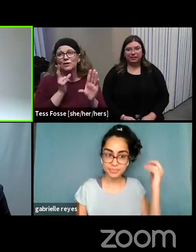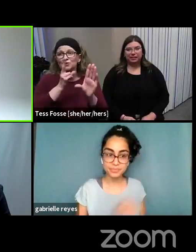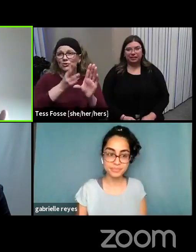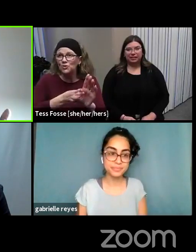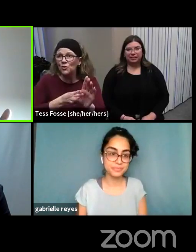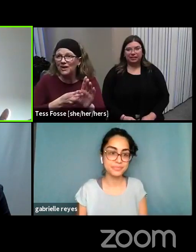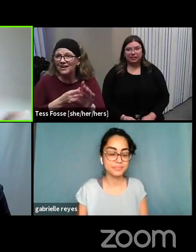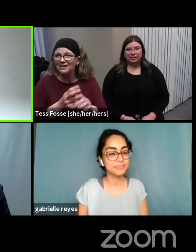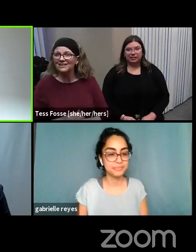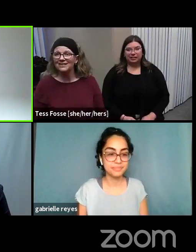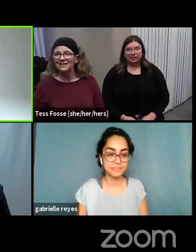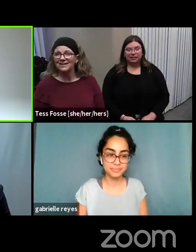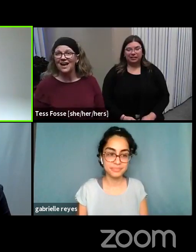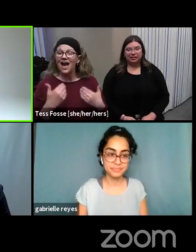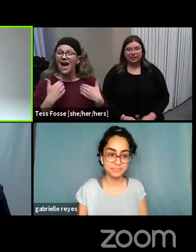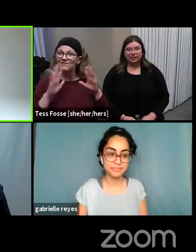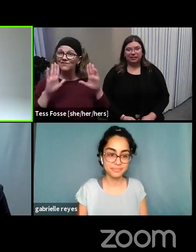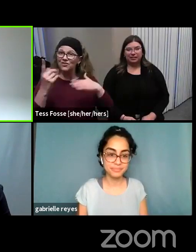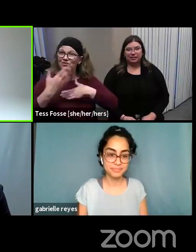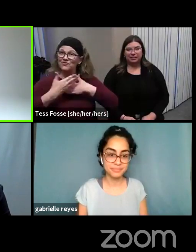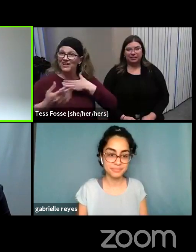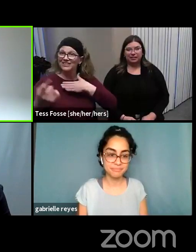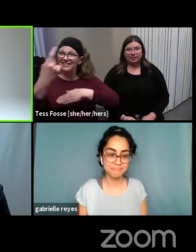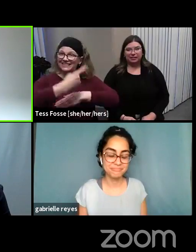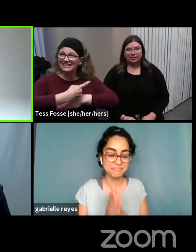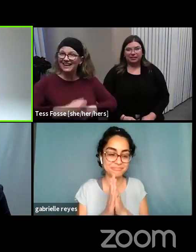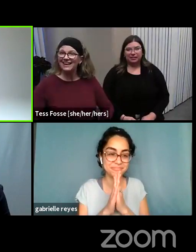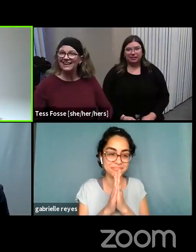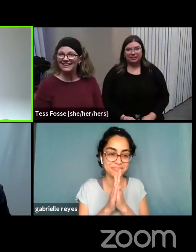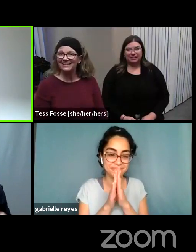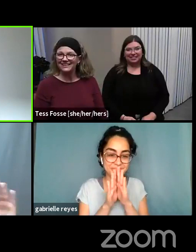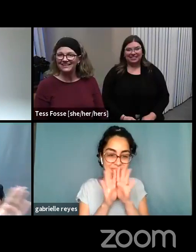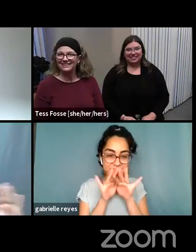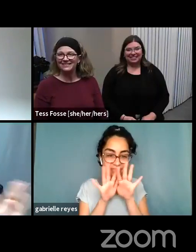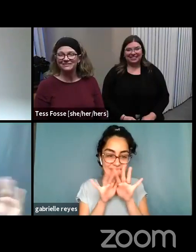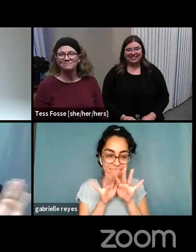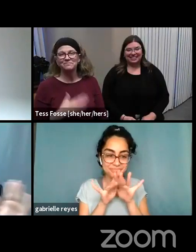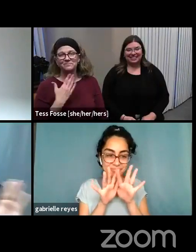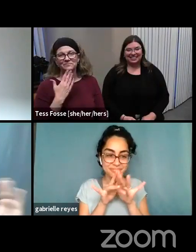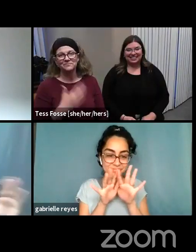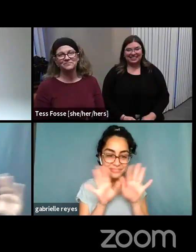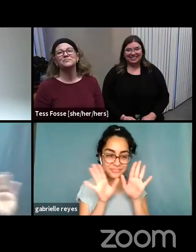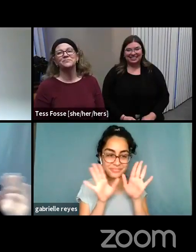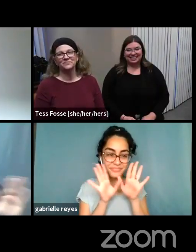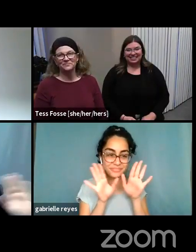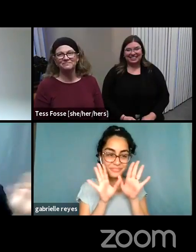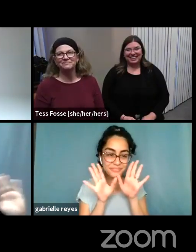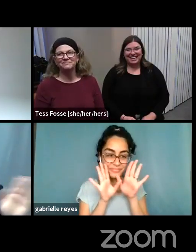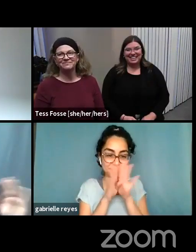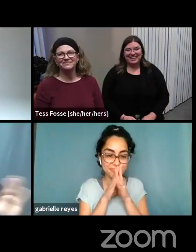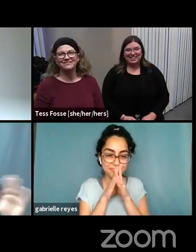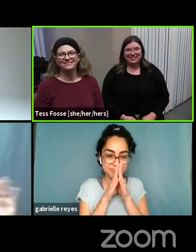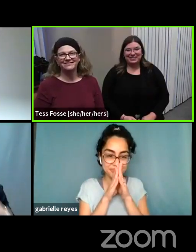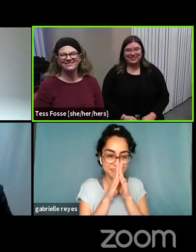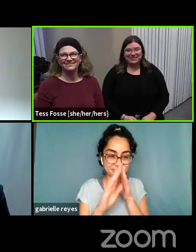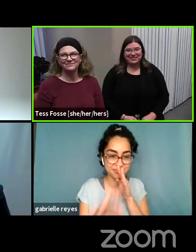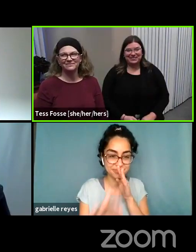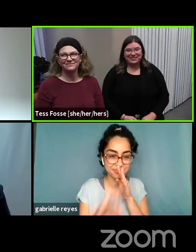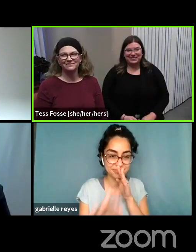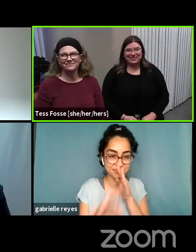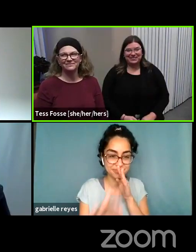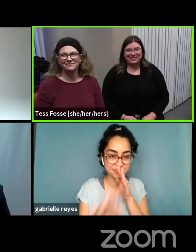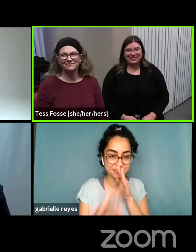and have a great rest of your day. Thank you. Thank you so much. Thanks. Bye. Yeah.